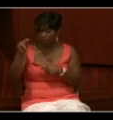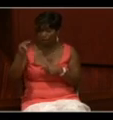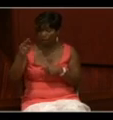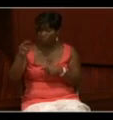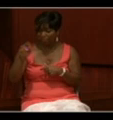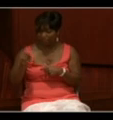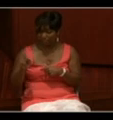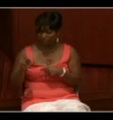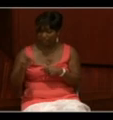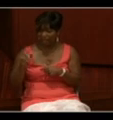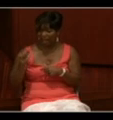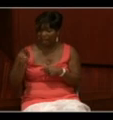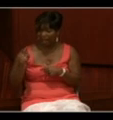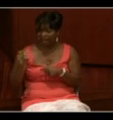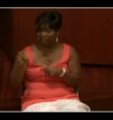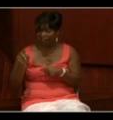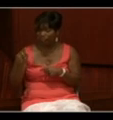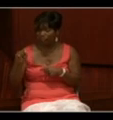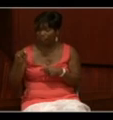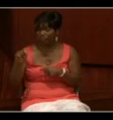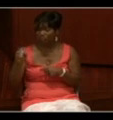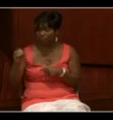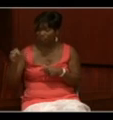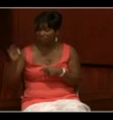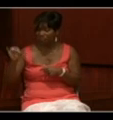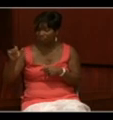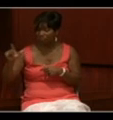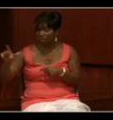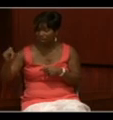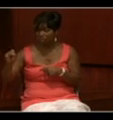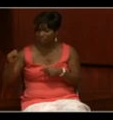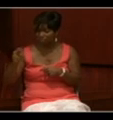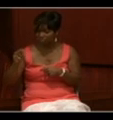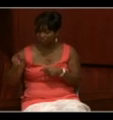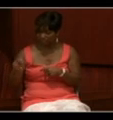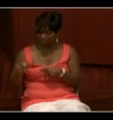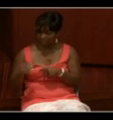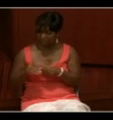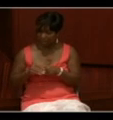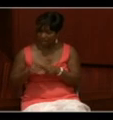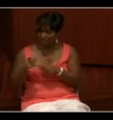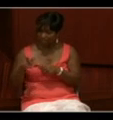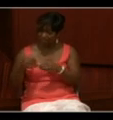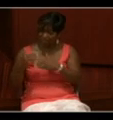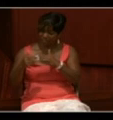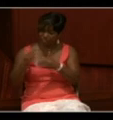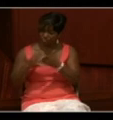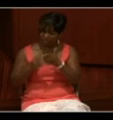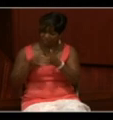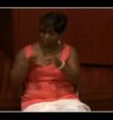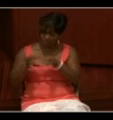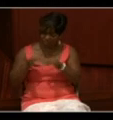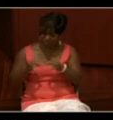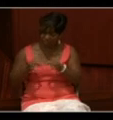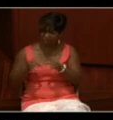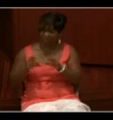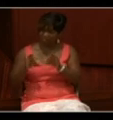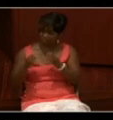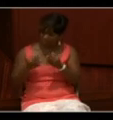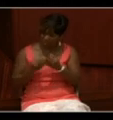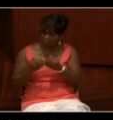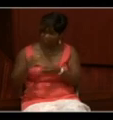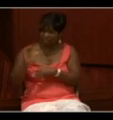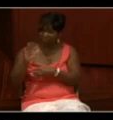Sioux Falls. And the second part highlights the makeup of their family, that they had five